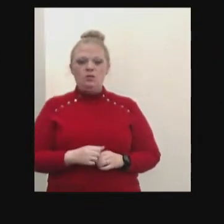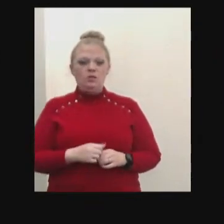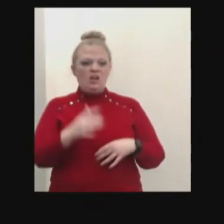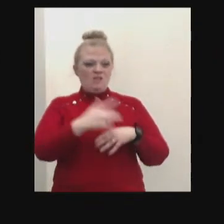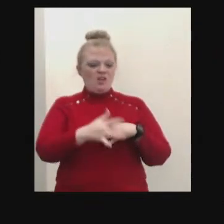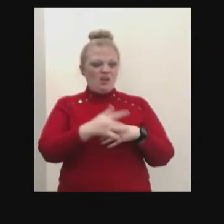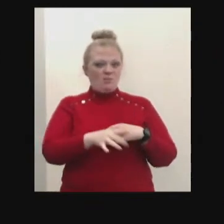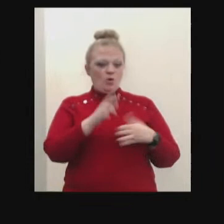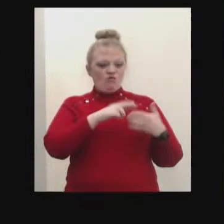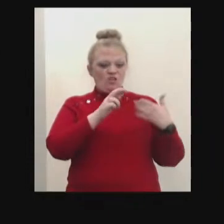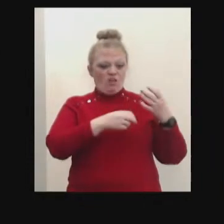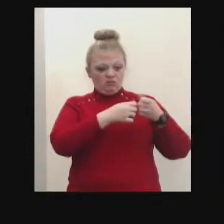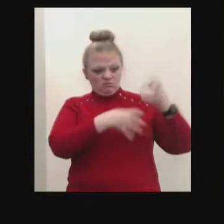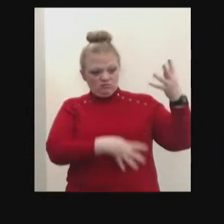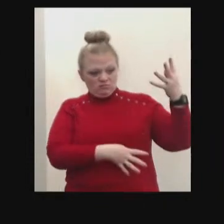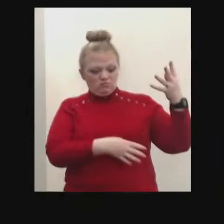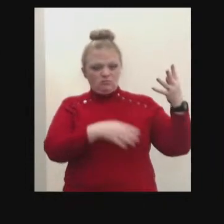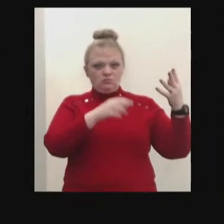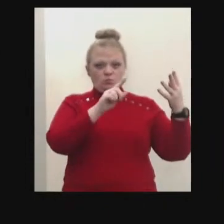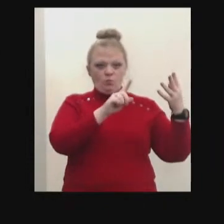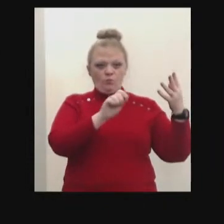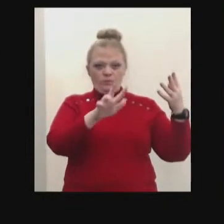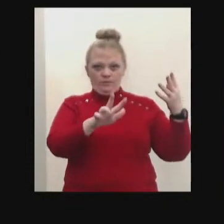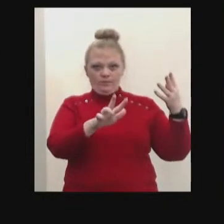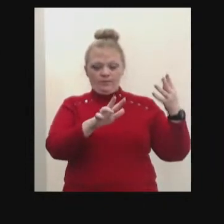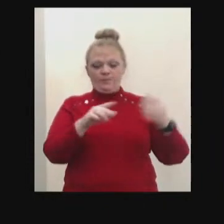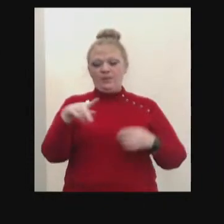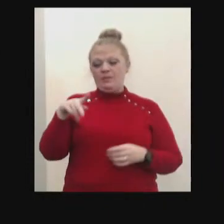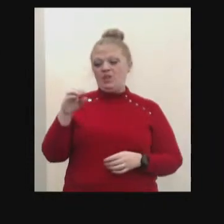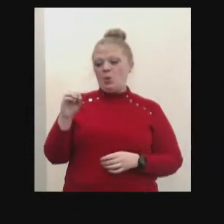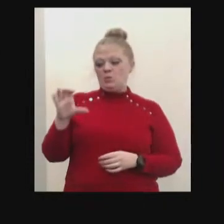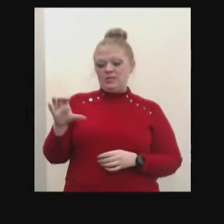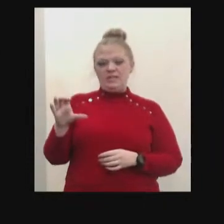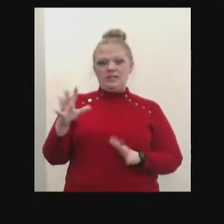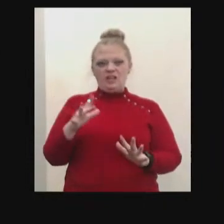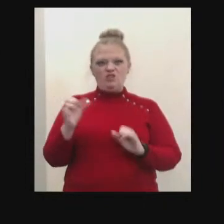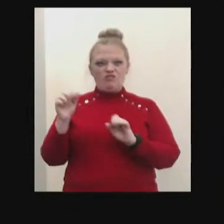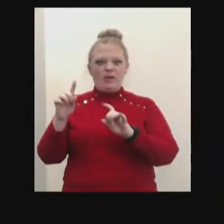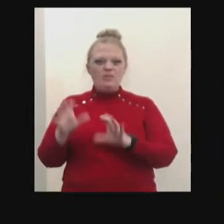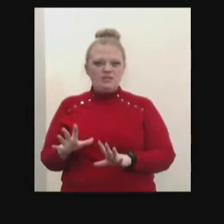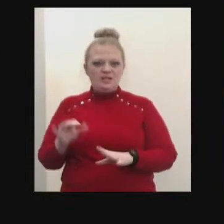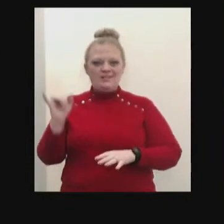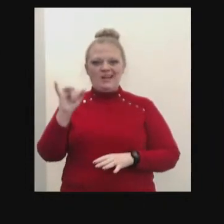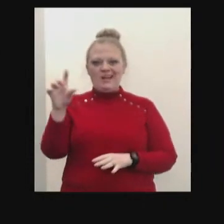days. And then we're offering our point-of-care molecular diagnostic test, the ID